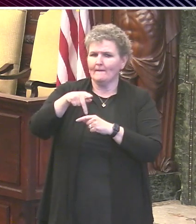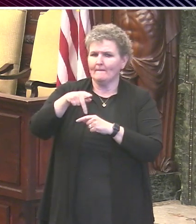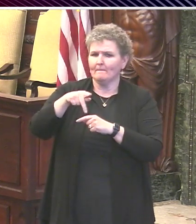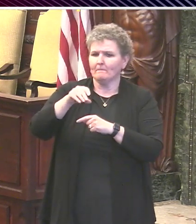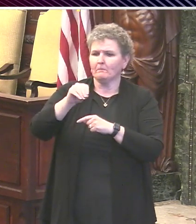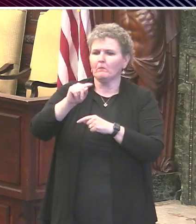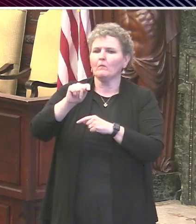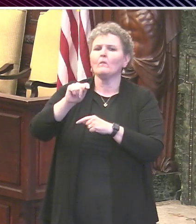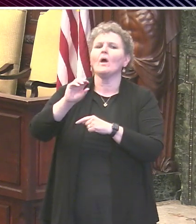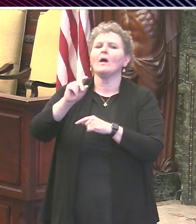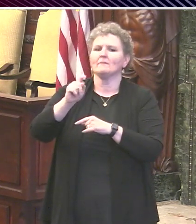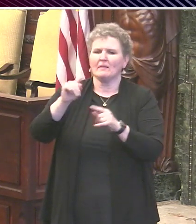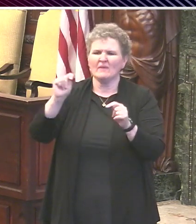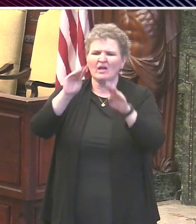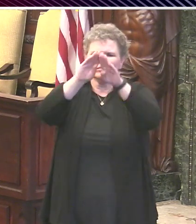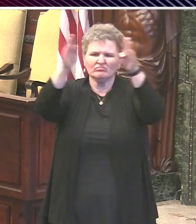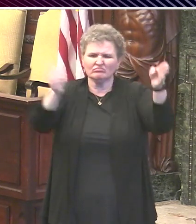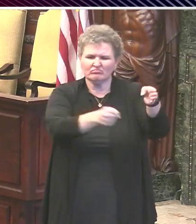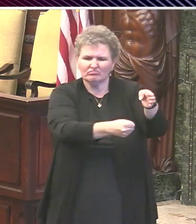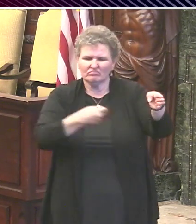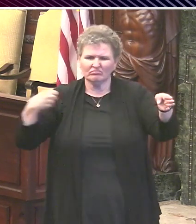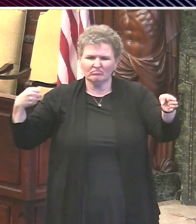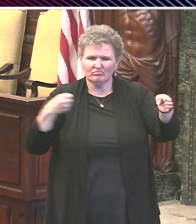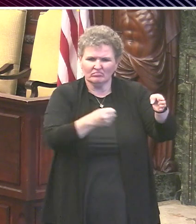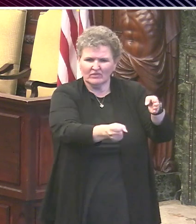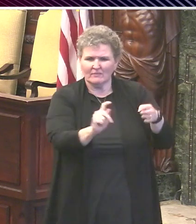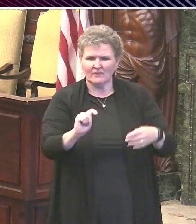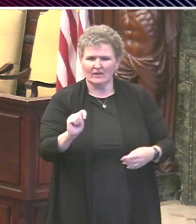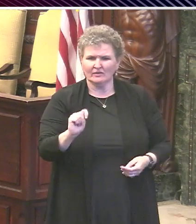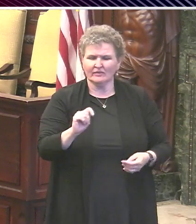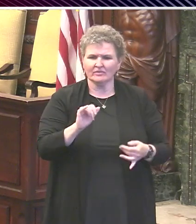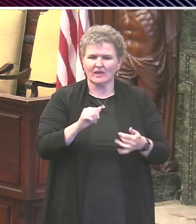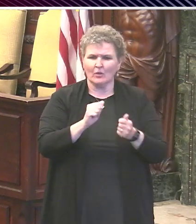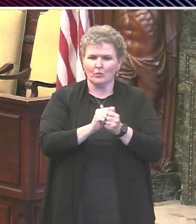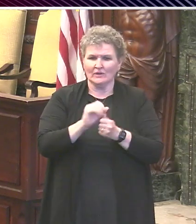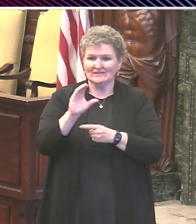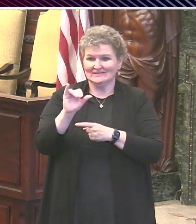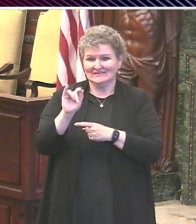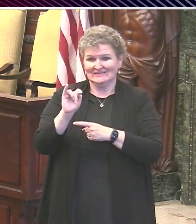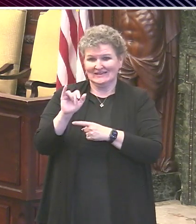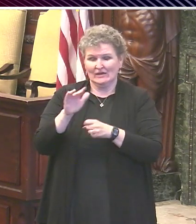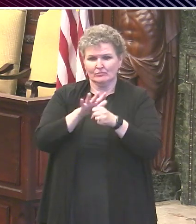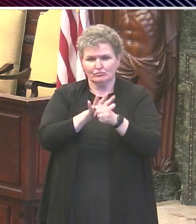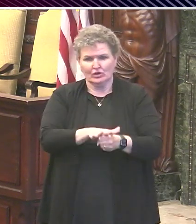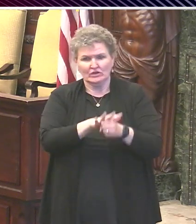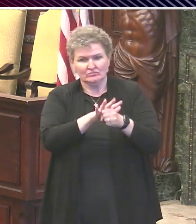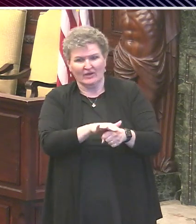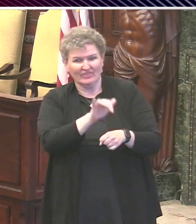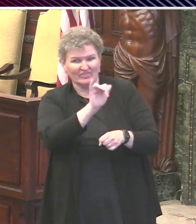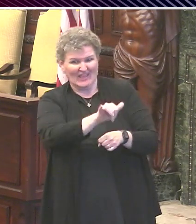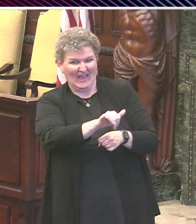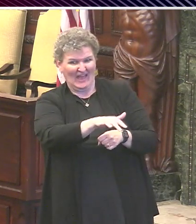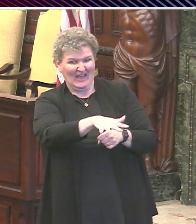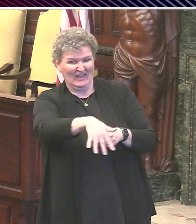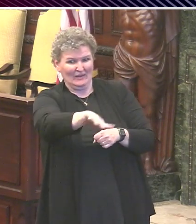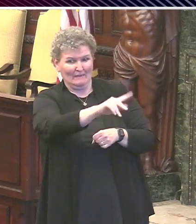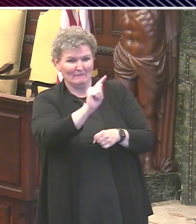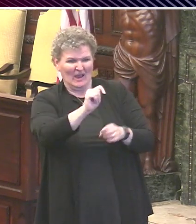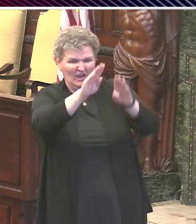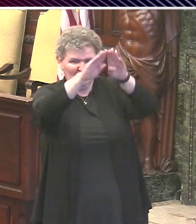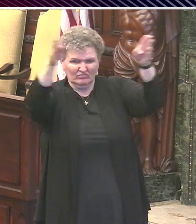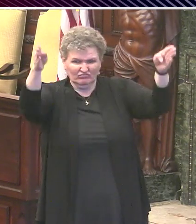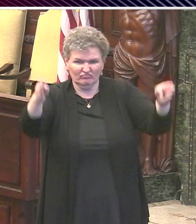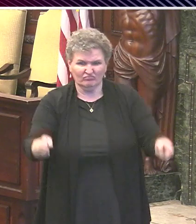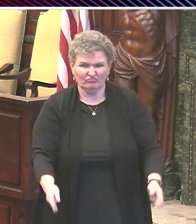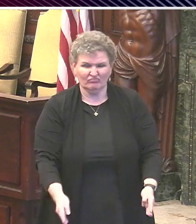to address that, and that the city actually pressured the porta potty company to end the contract with